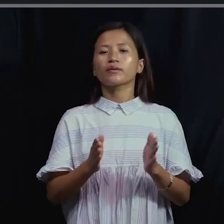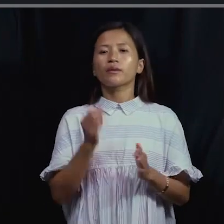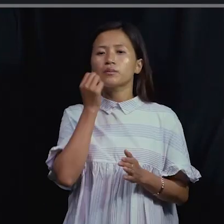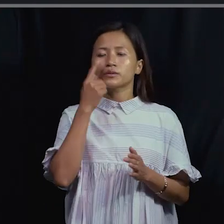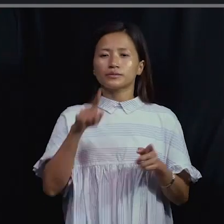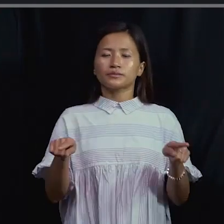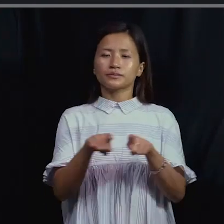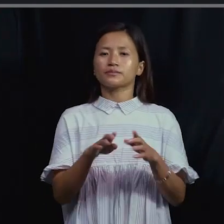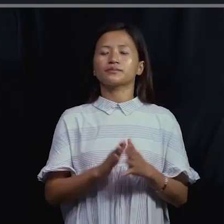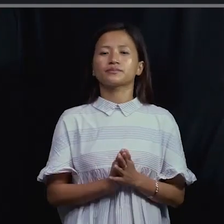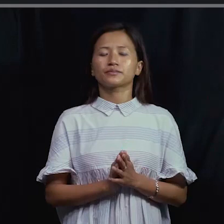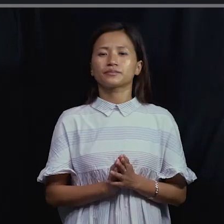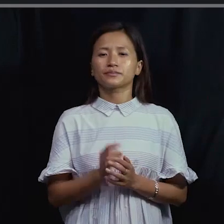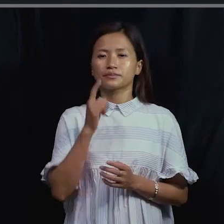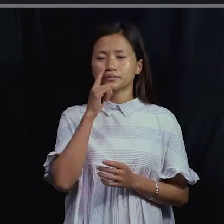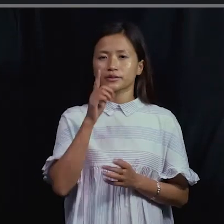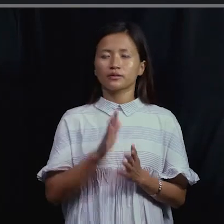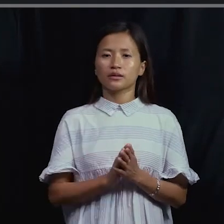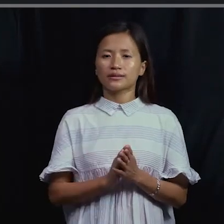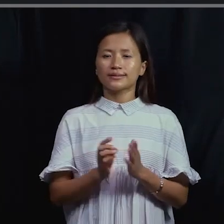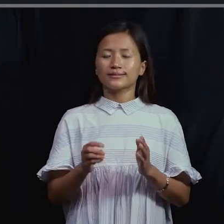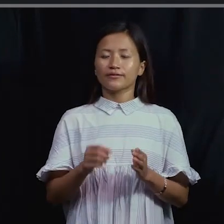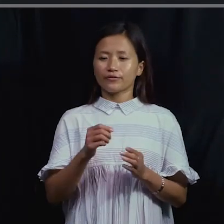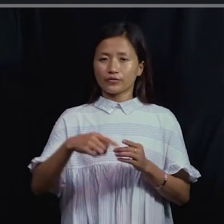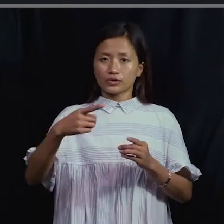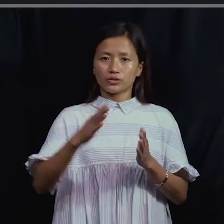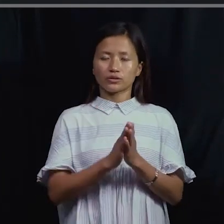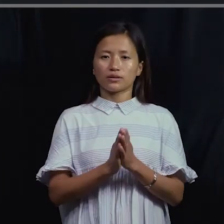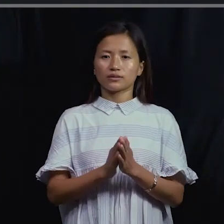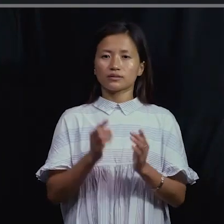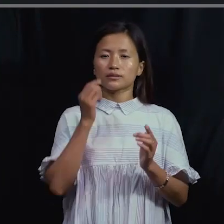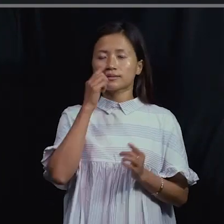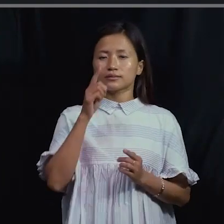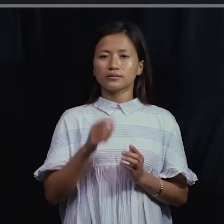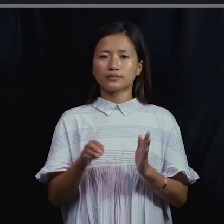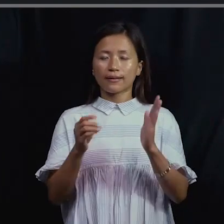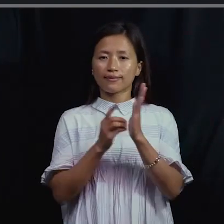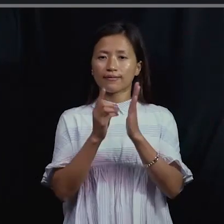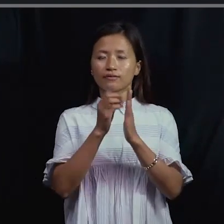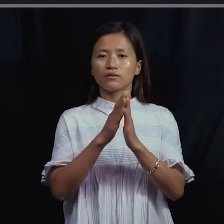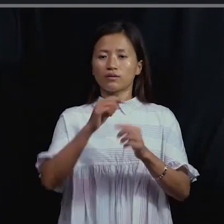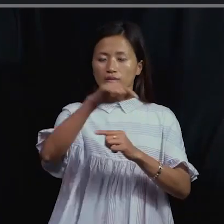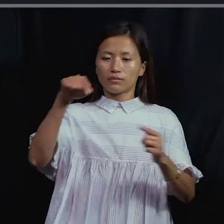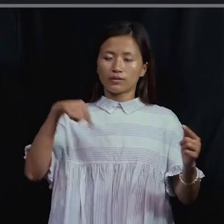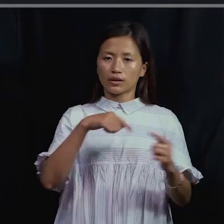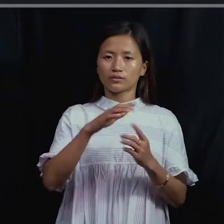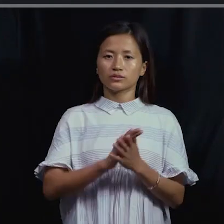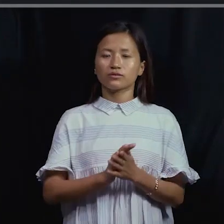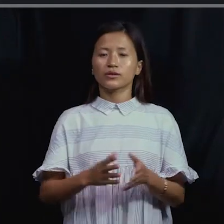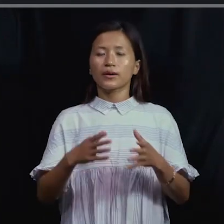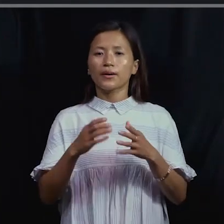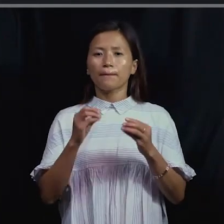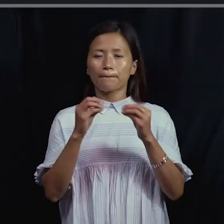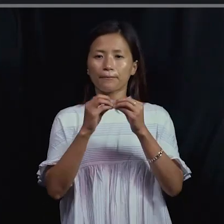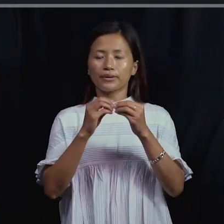what are some of the features that girls develop during this stage? Here there is roundness of the breast,